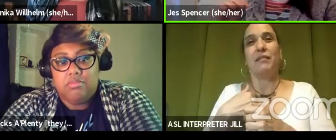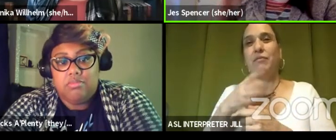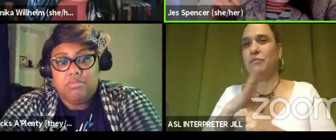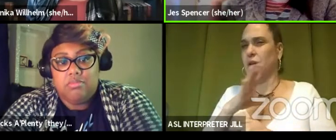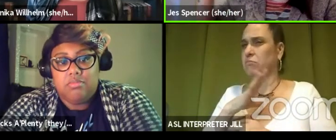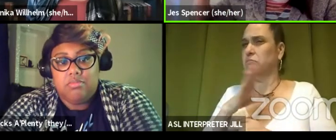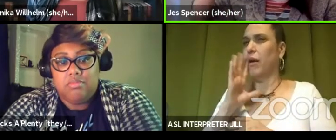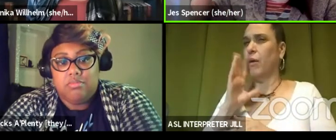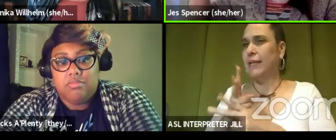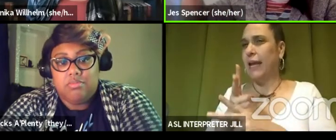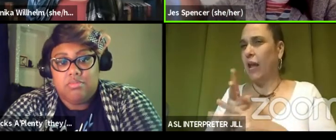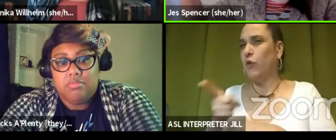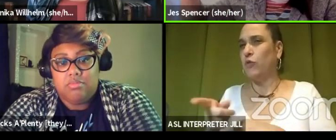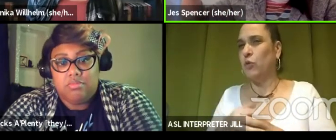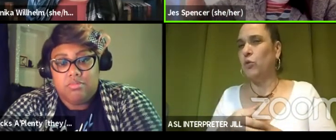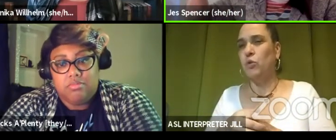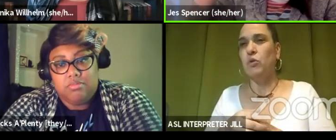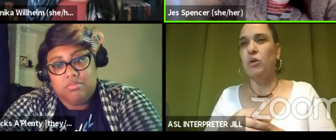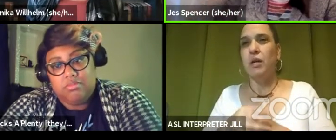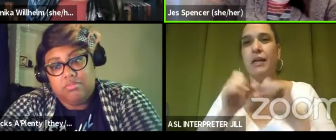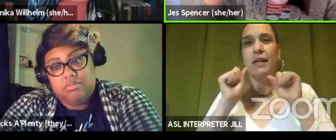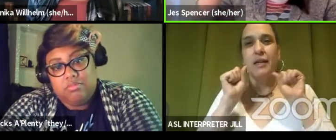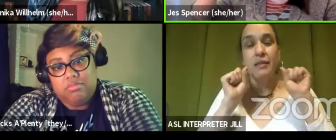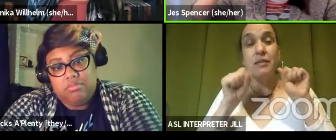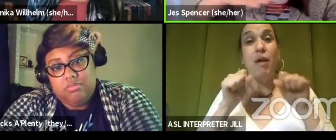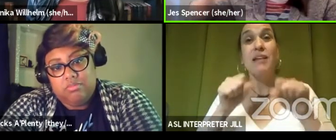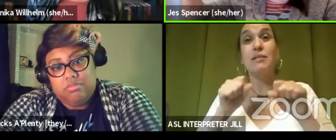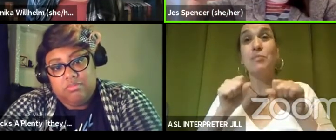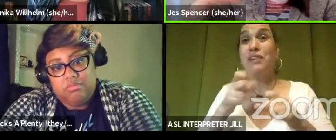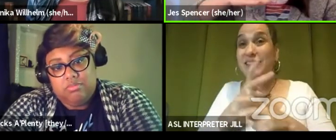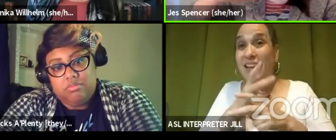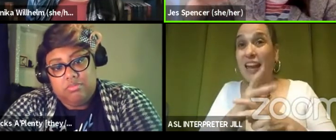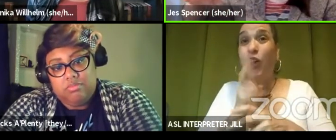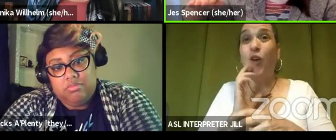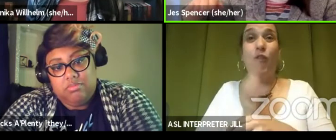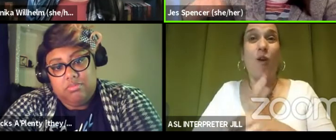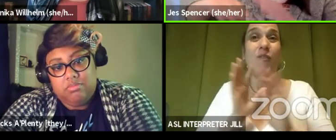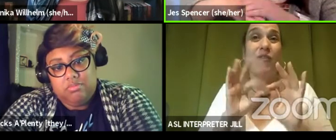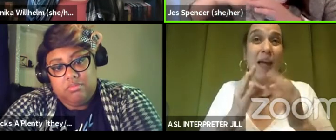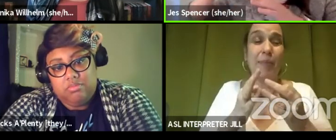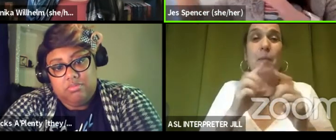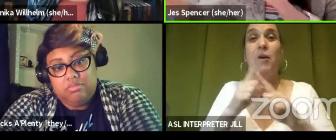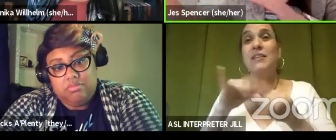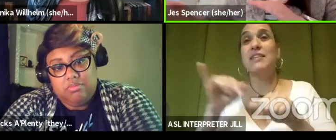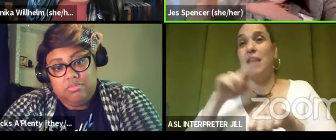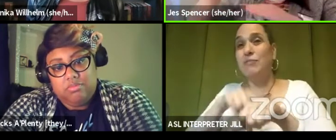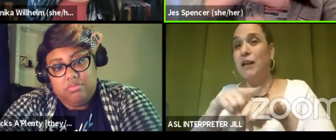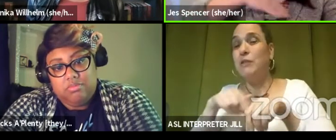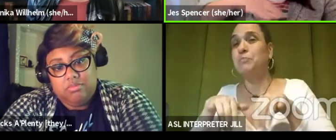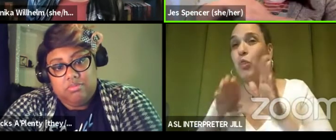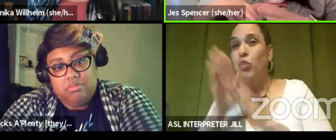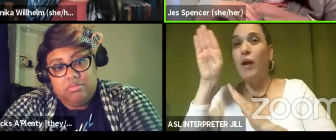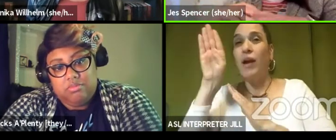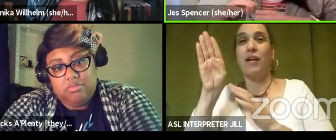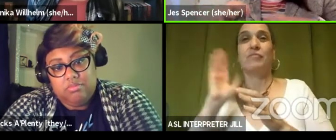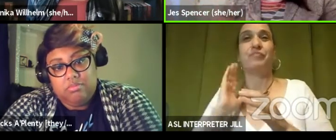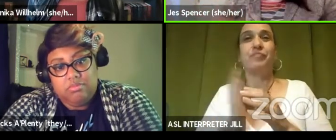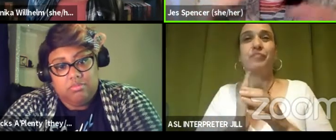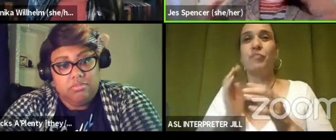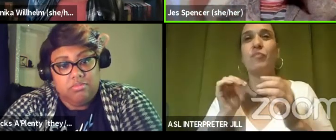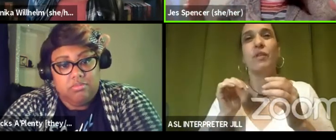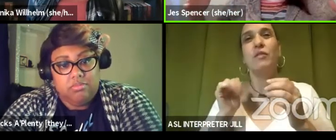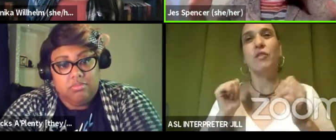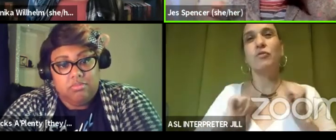caregiver and still thrive in this industry. I think that that's what our job is right now to do for the next younger generation comes up, is